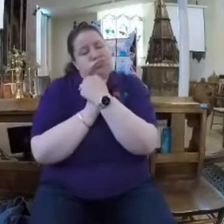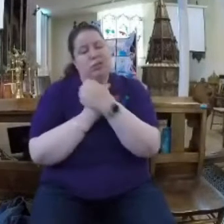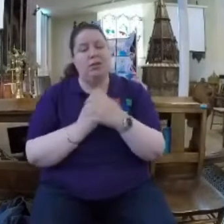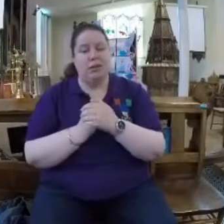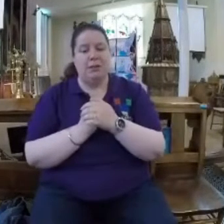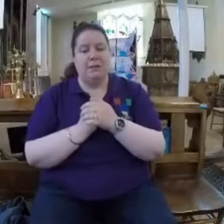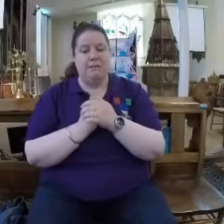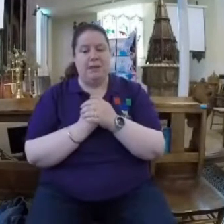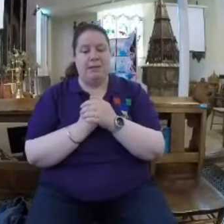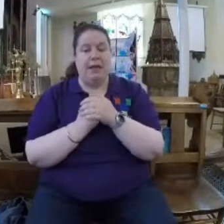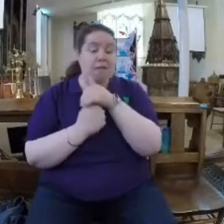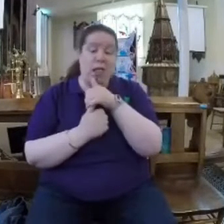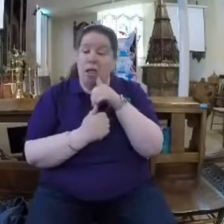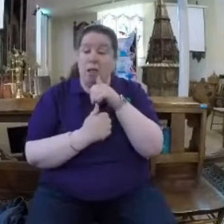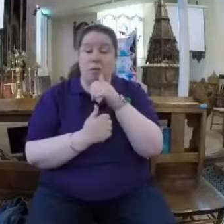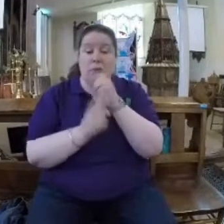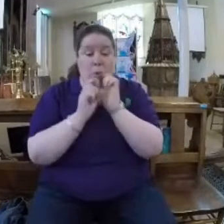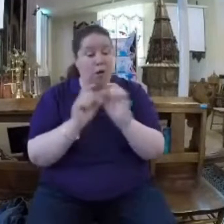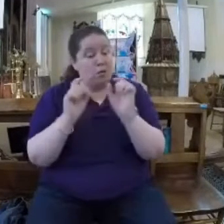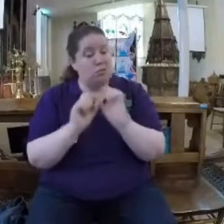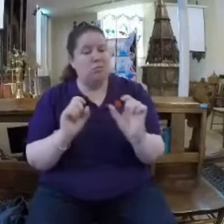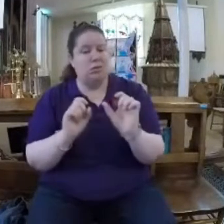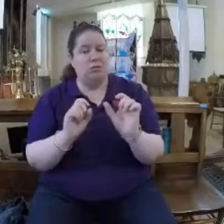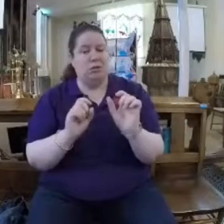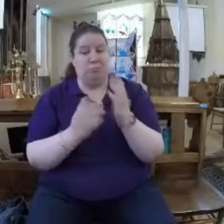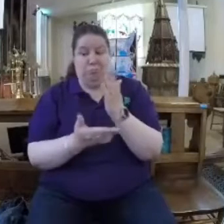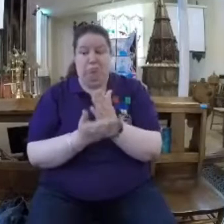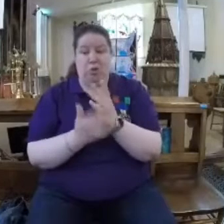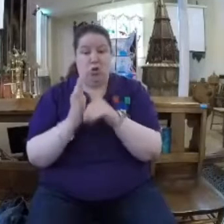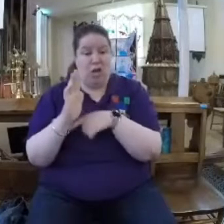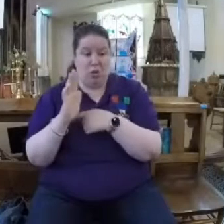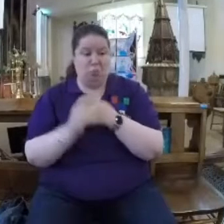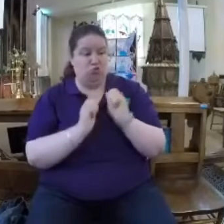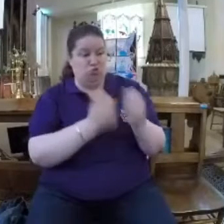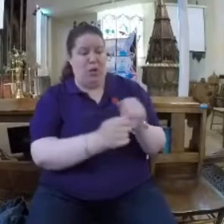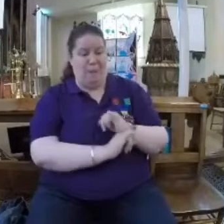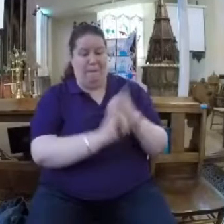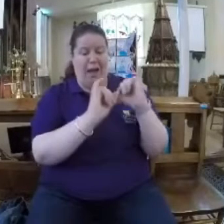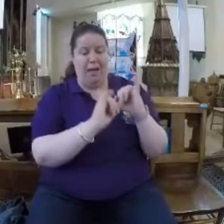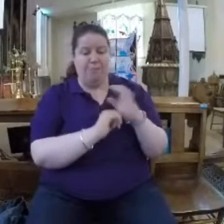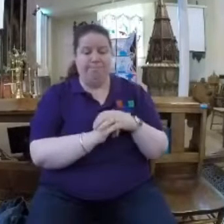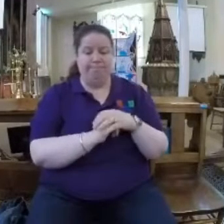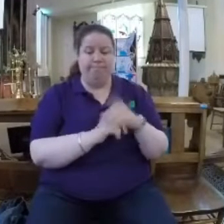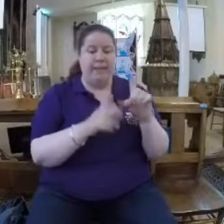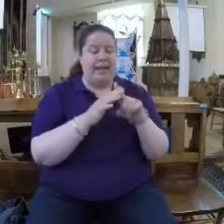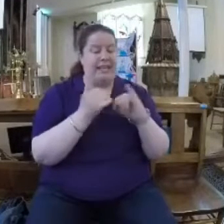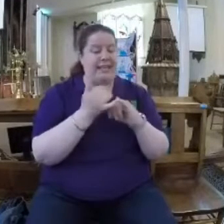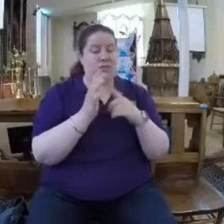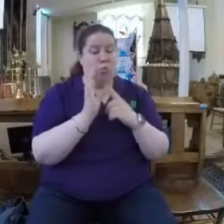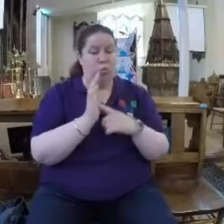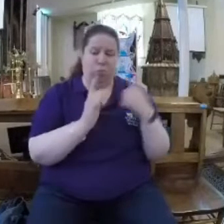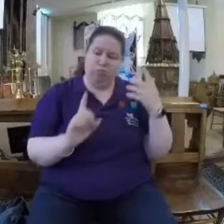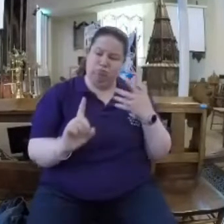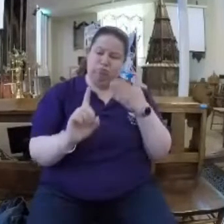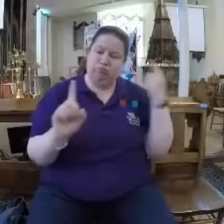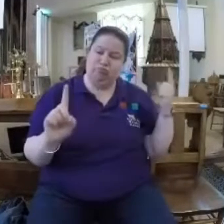kind words together, even though Jacob has done awful things to him. It says, "But Esau ran to meet Jacob and